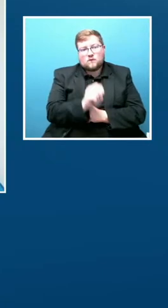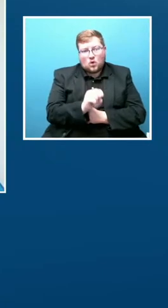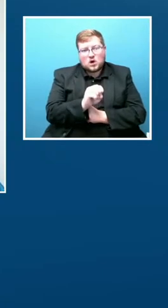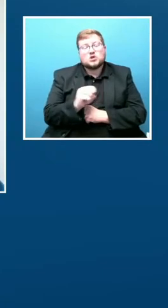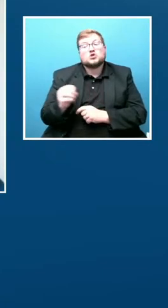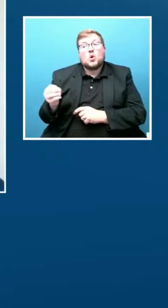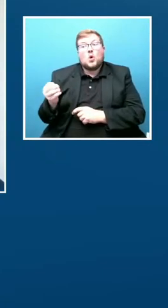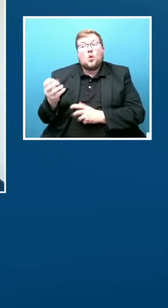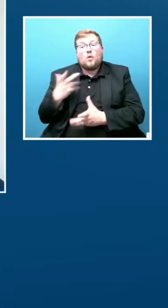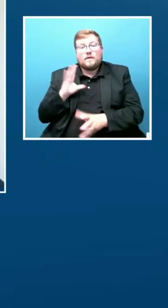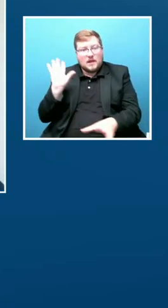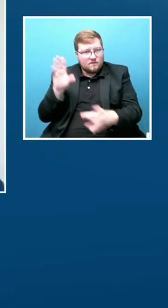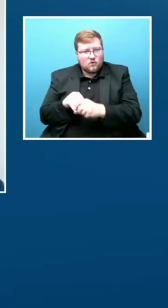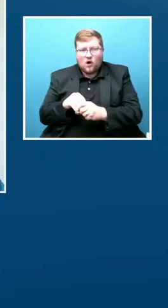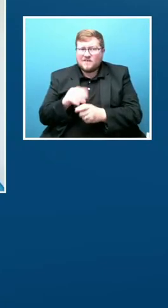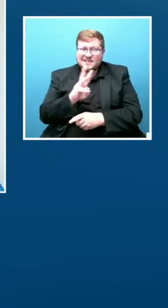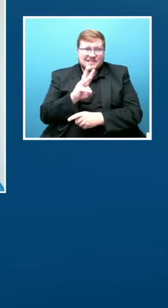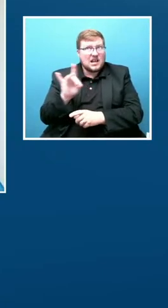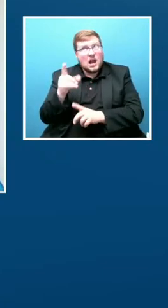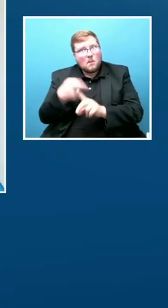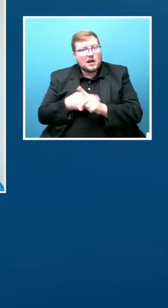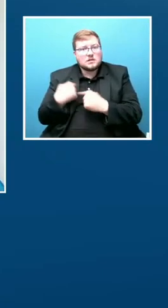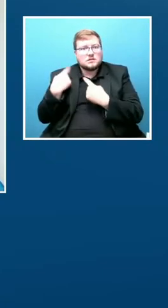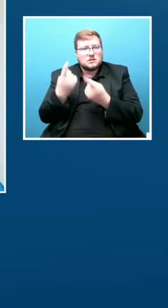6 or 8 months working on this particular